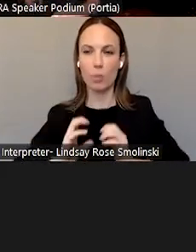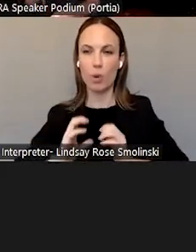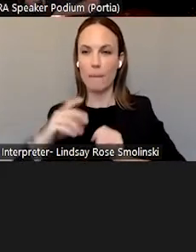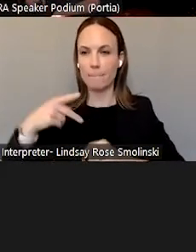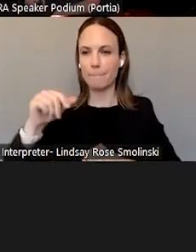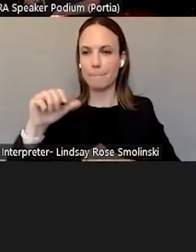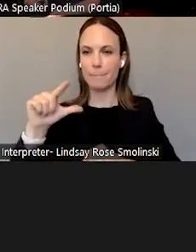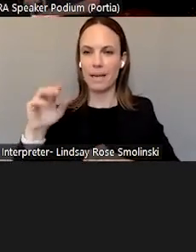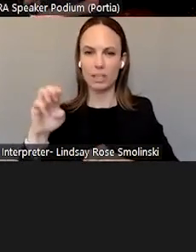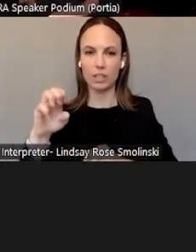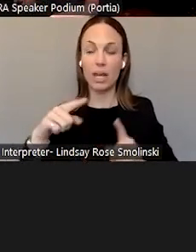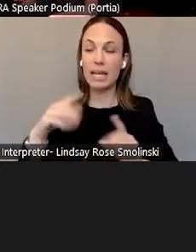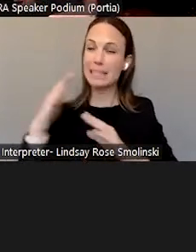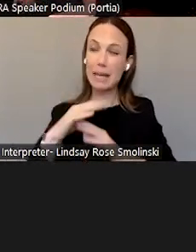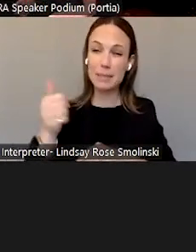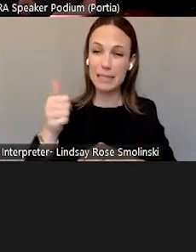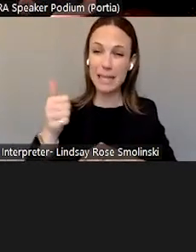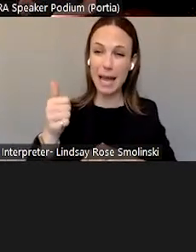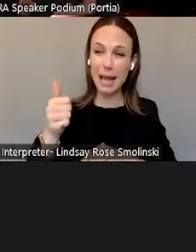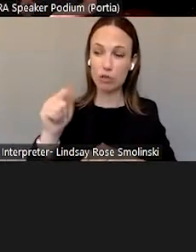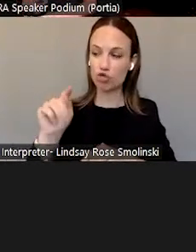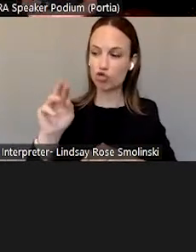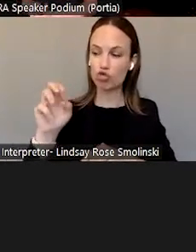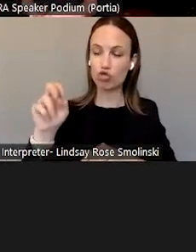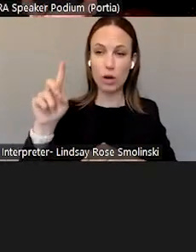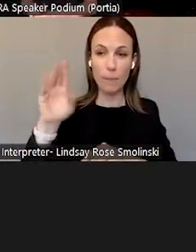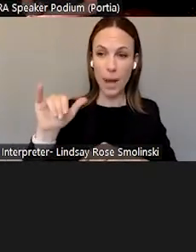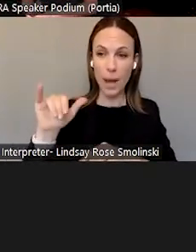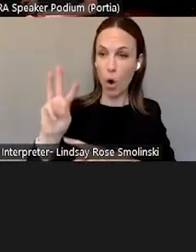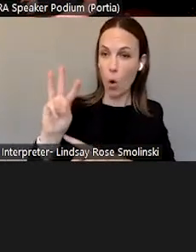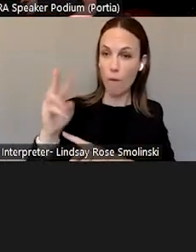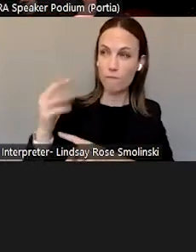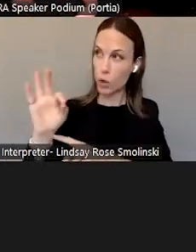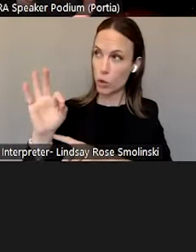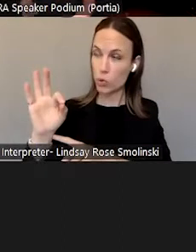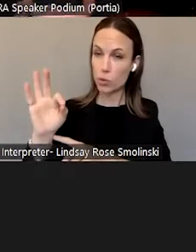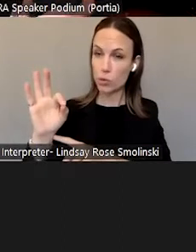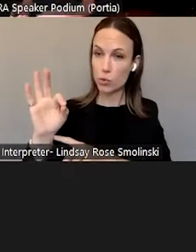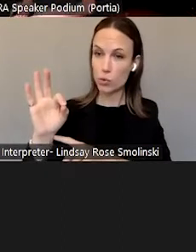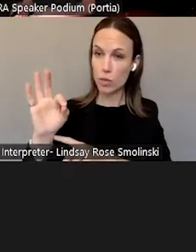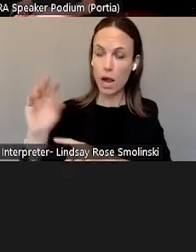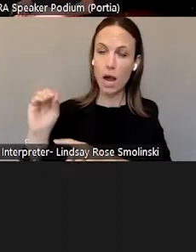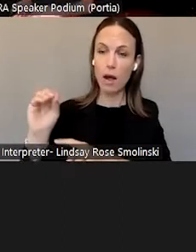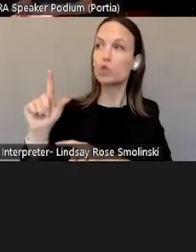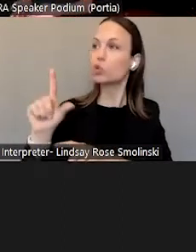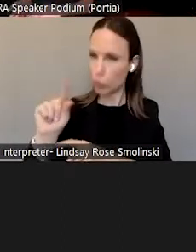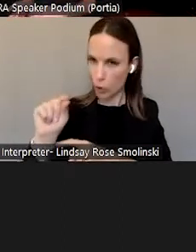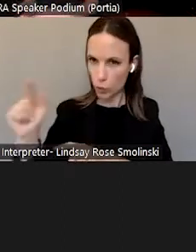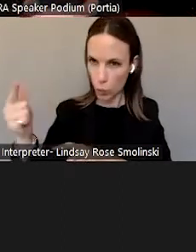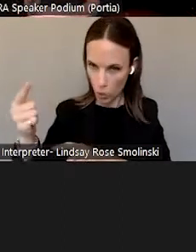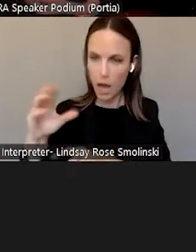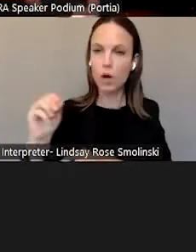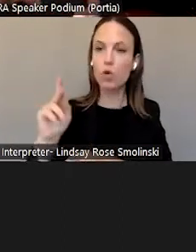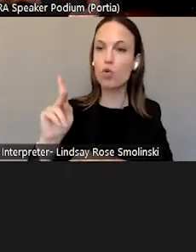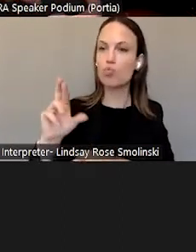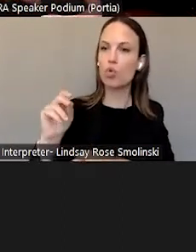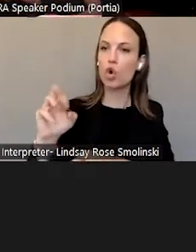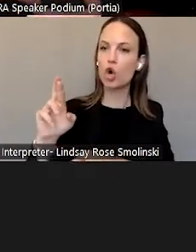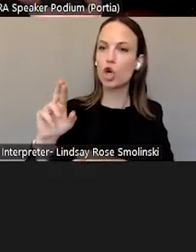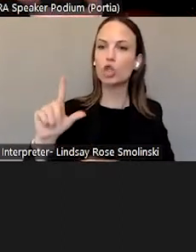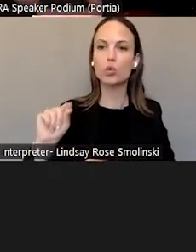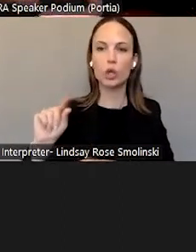named a top 10 trend by Whole Foods for 2021 and for Kroger, by Kroger for 2022, and a number of